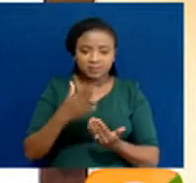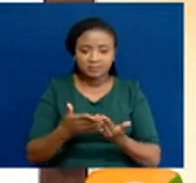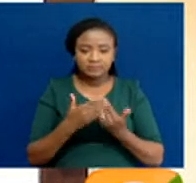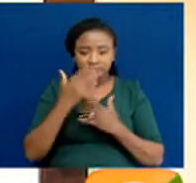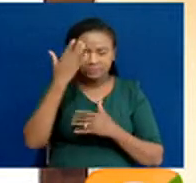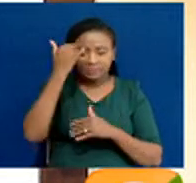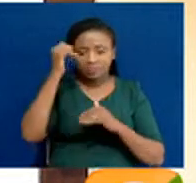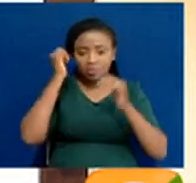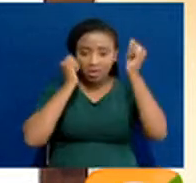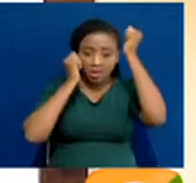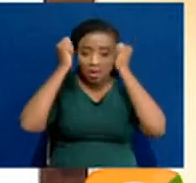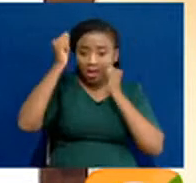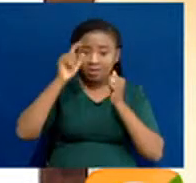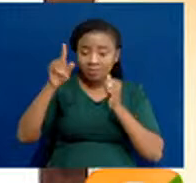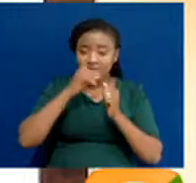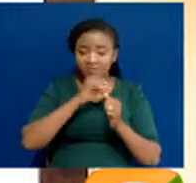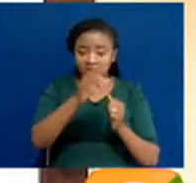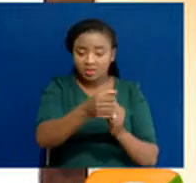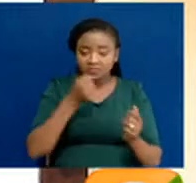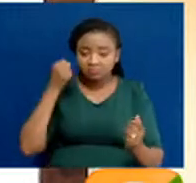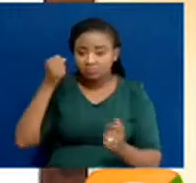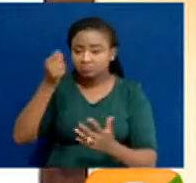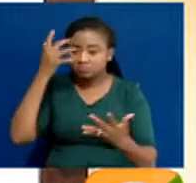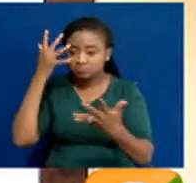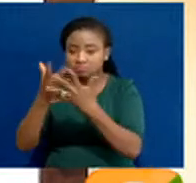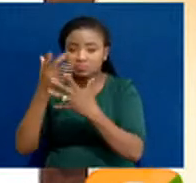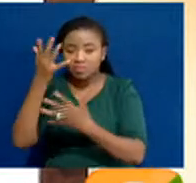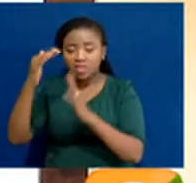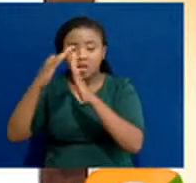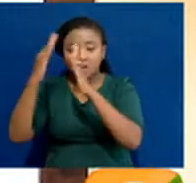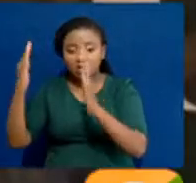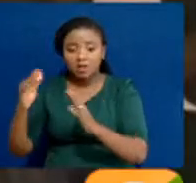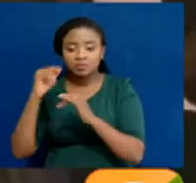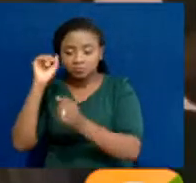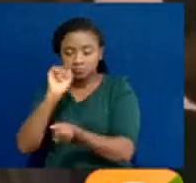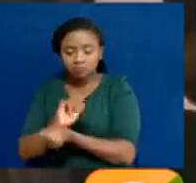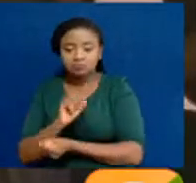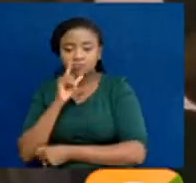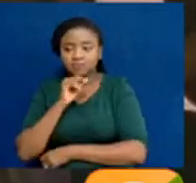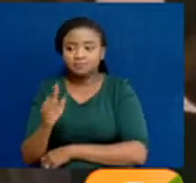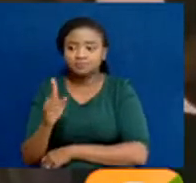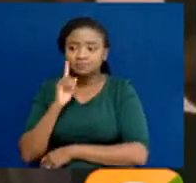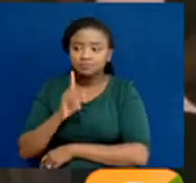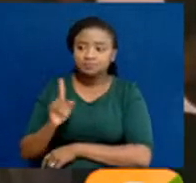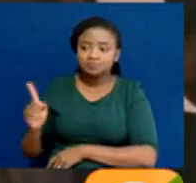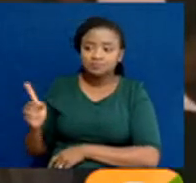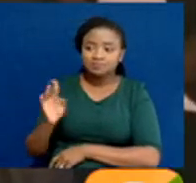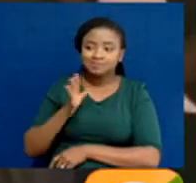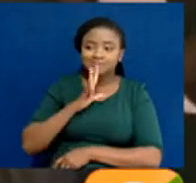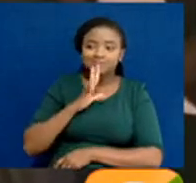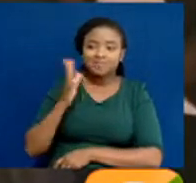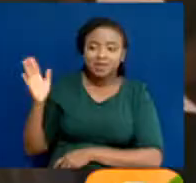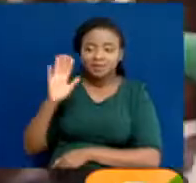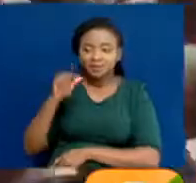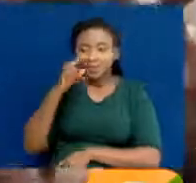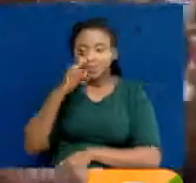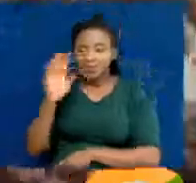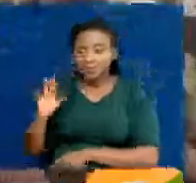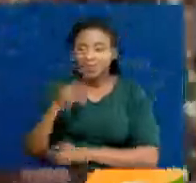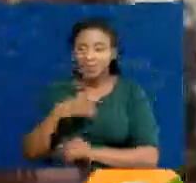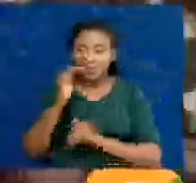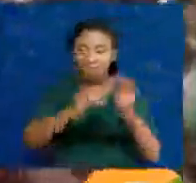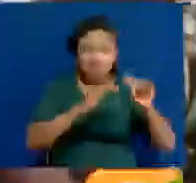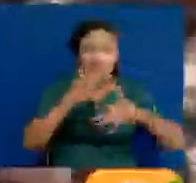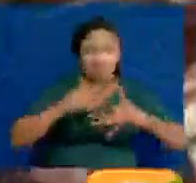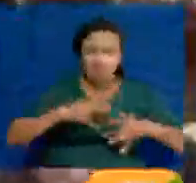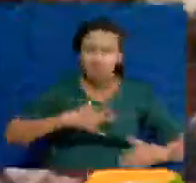him in a coup and put him under house arrest. Now, speaking from what he said was his residence, Bongo urged supporters to raise